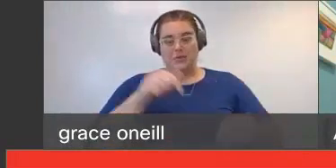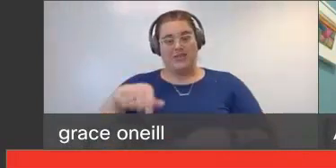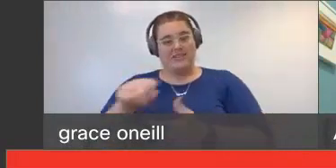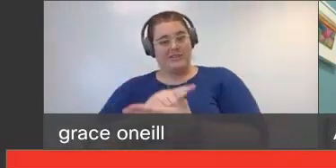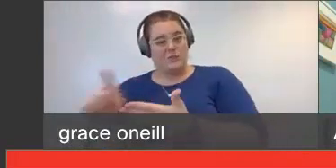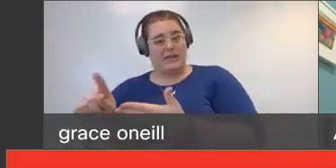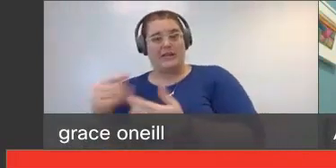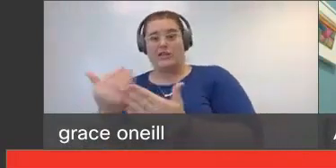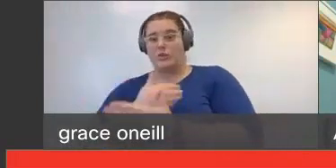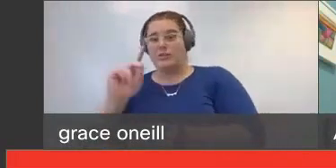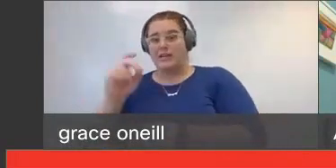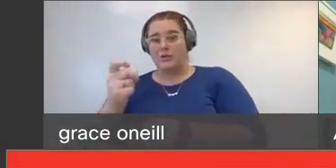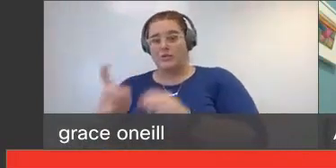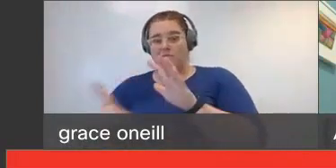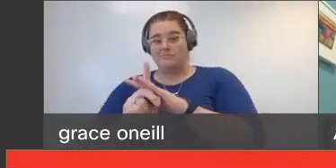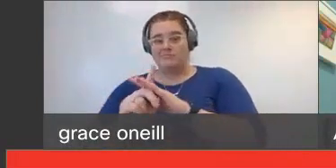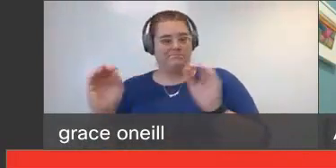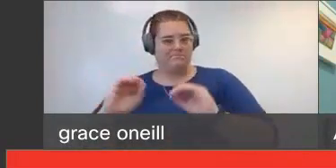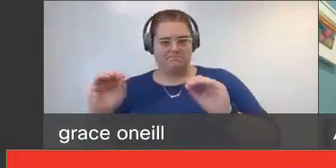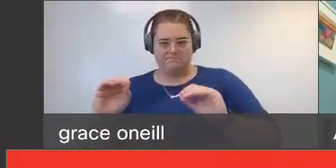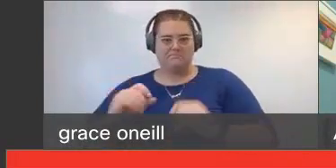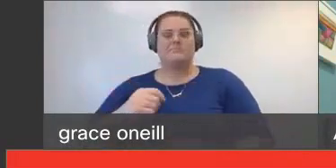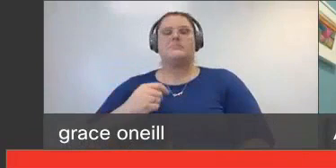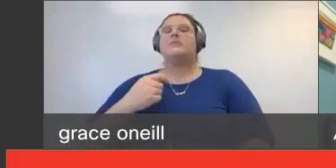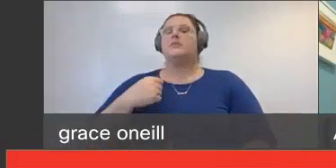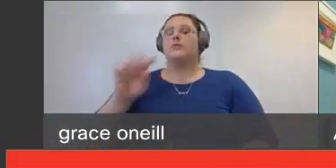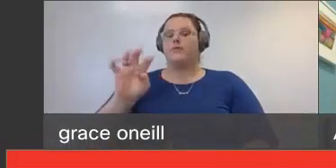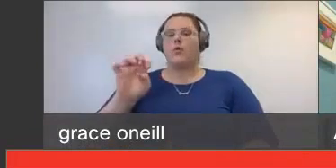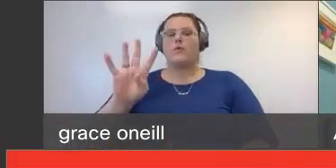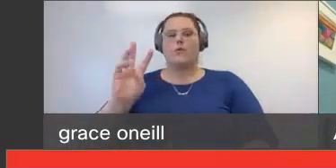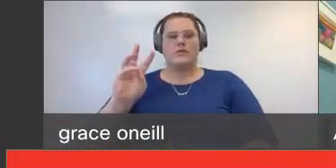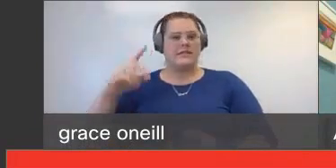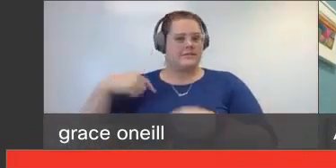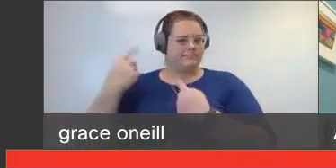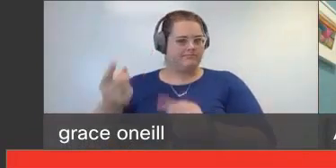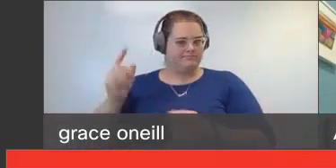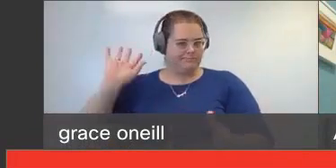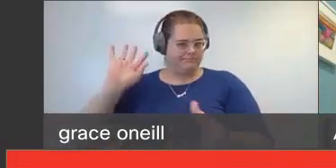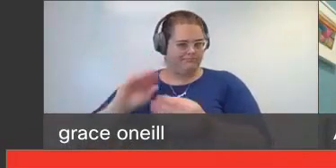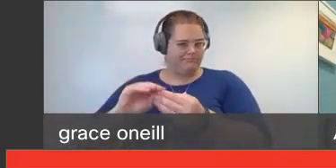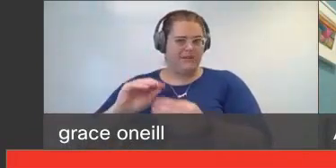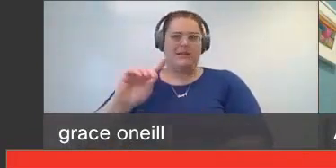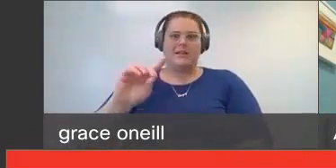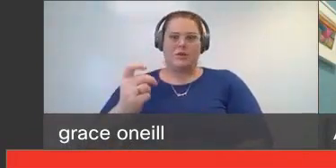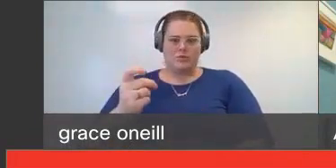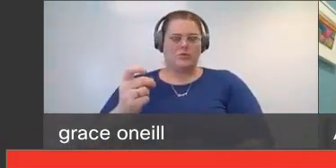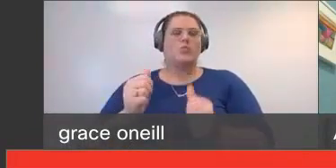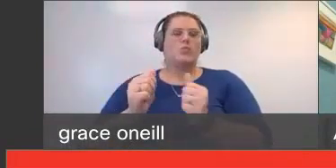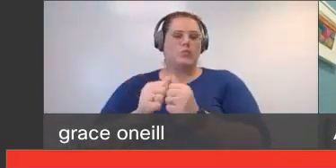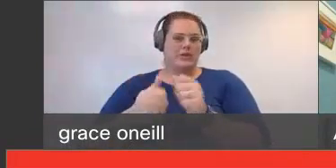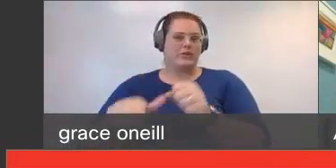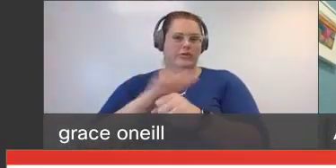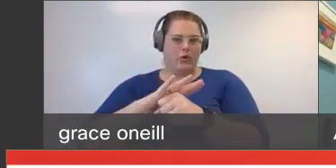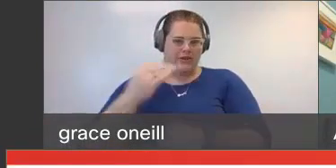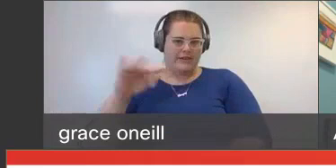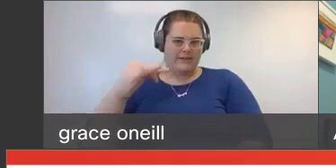had 446 people who have been diagnosed with COVID-19, of people supported by DDA.